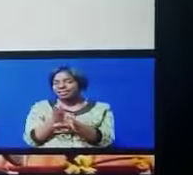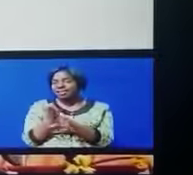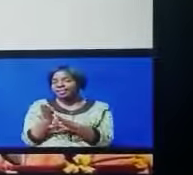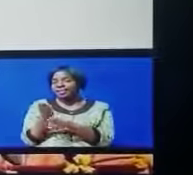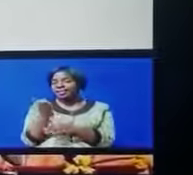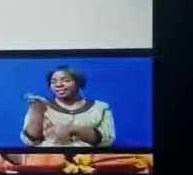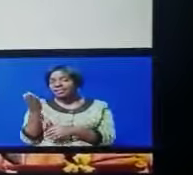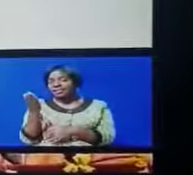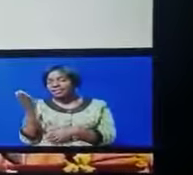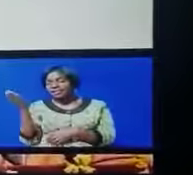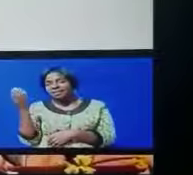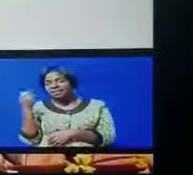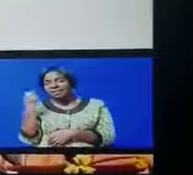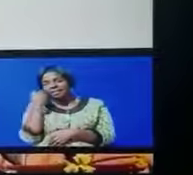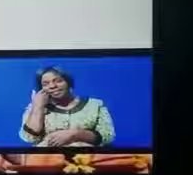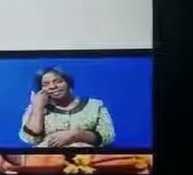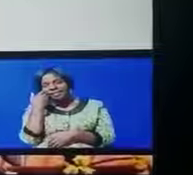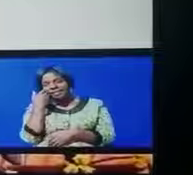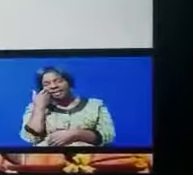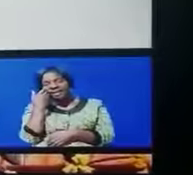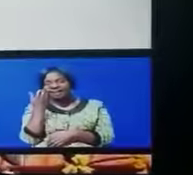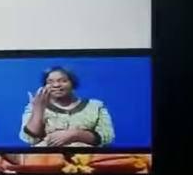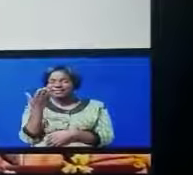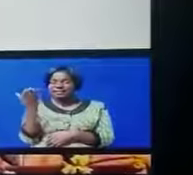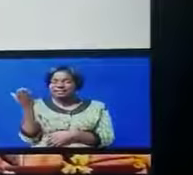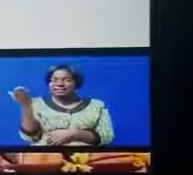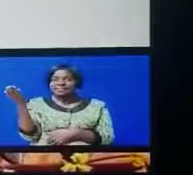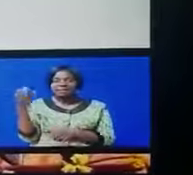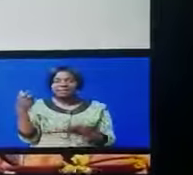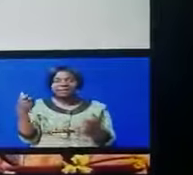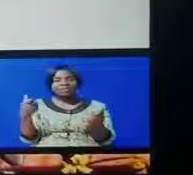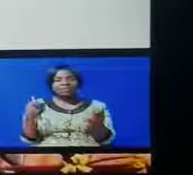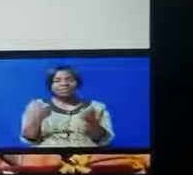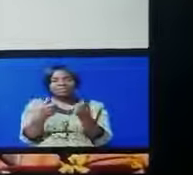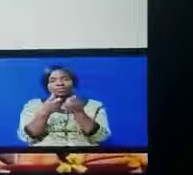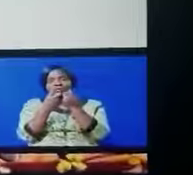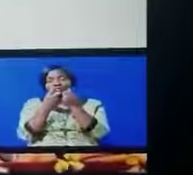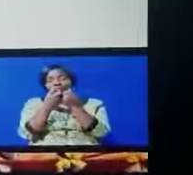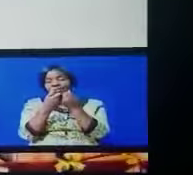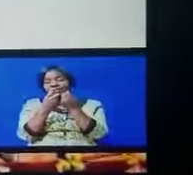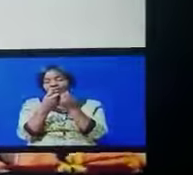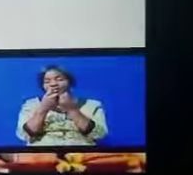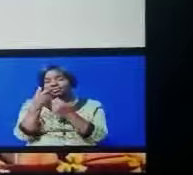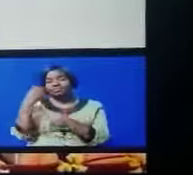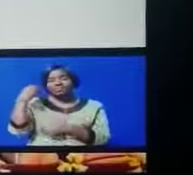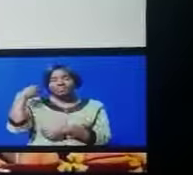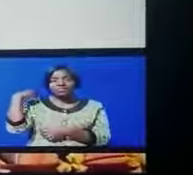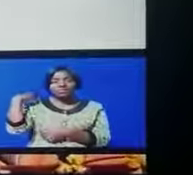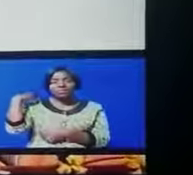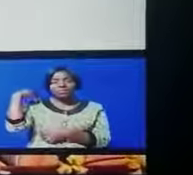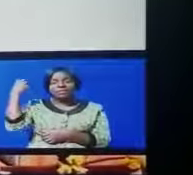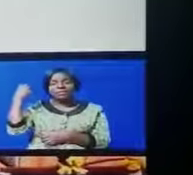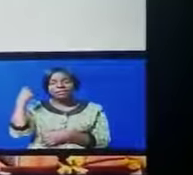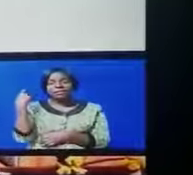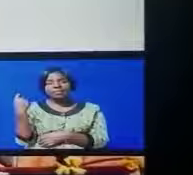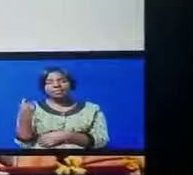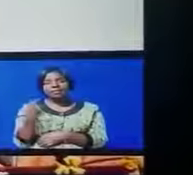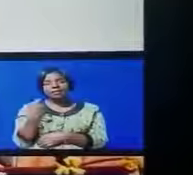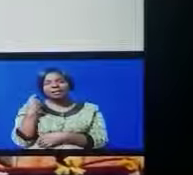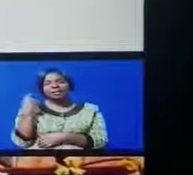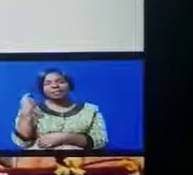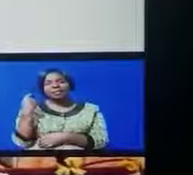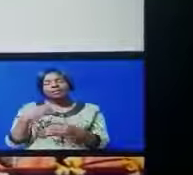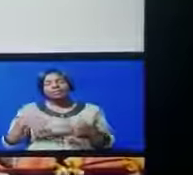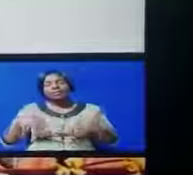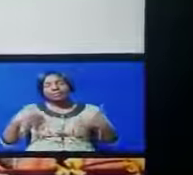and injuries due to accidents. The government of Malawi is therefore very grateful